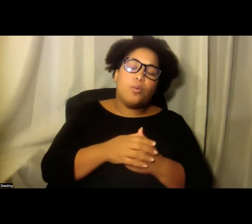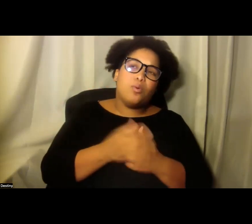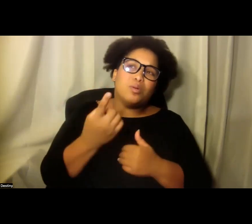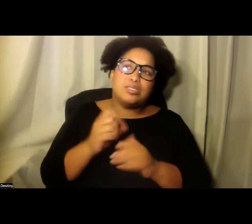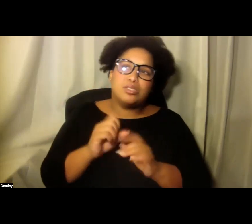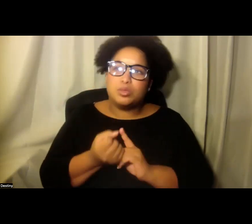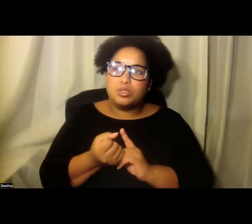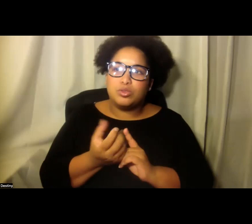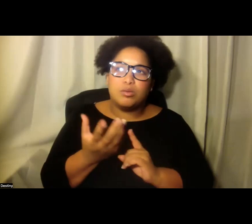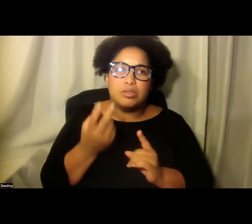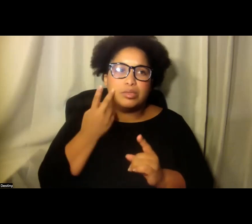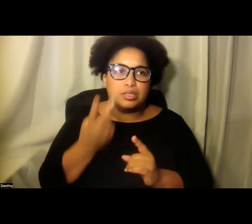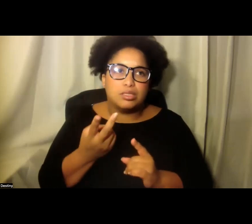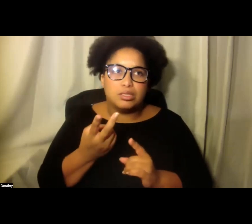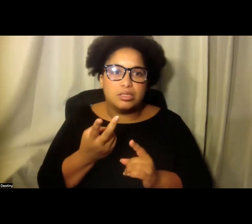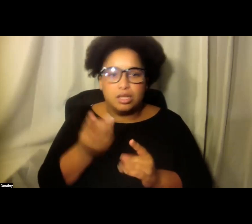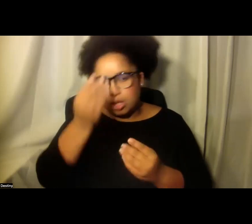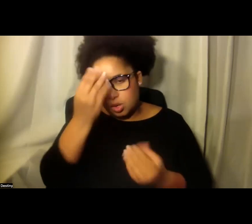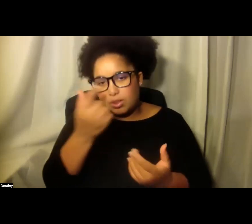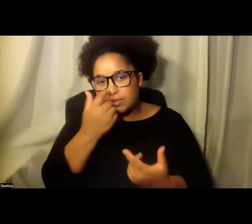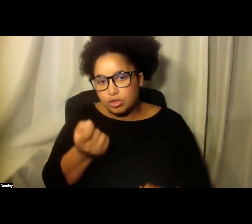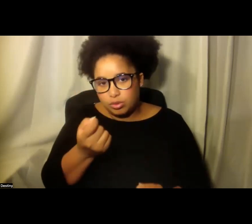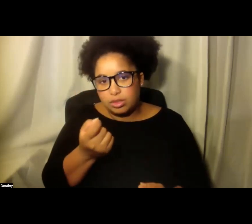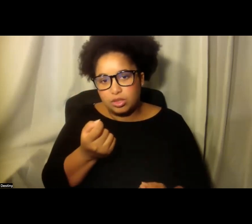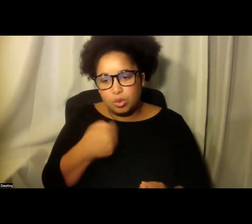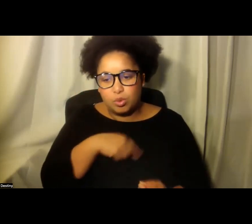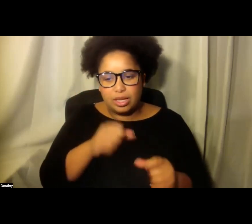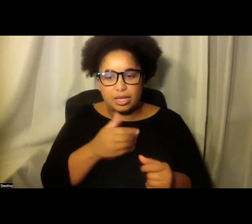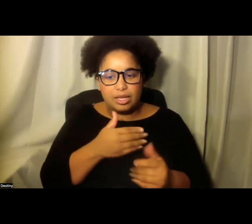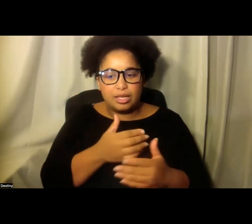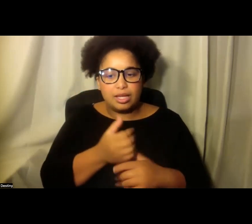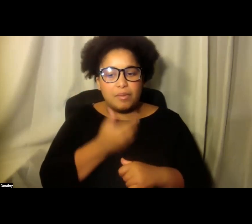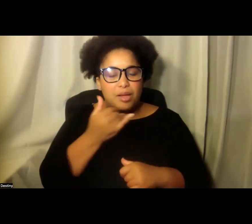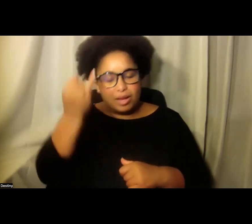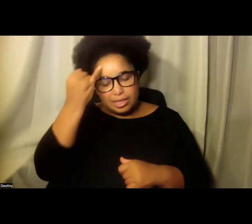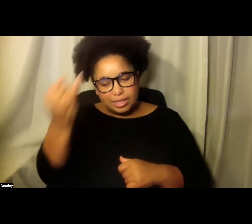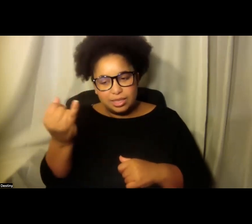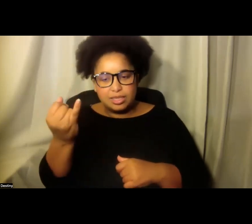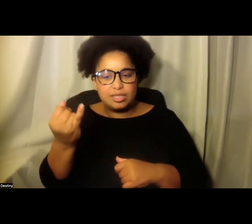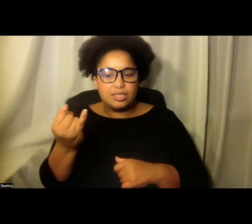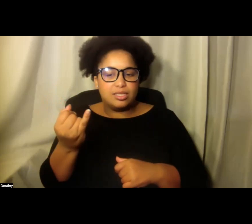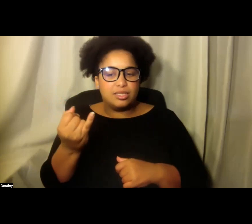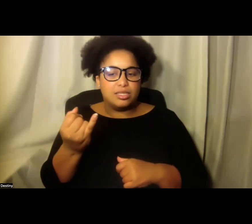want to see, you know, at least a notice of interest submitted, so we could get an idea of what it is that